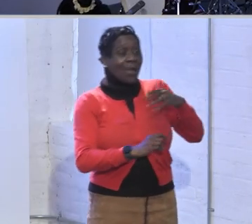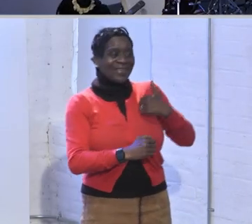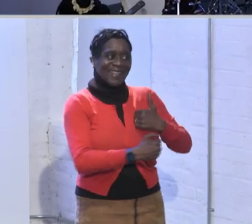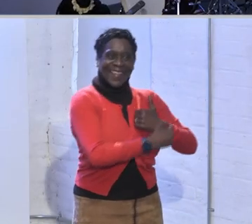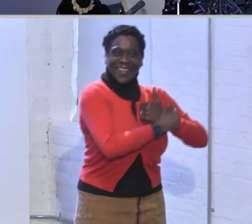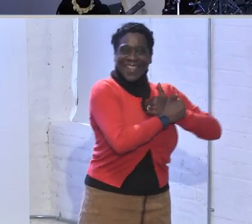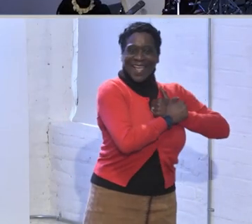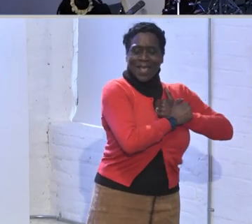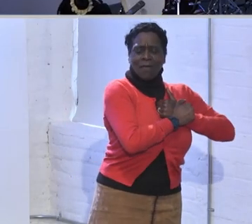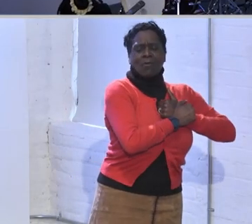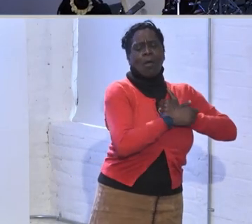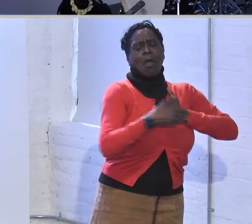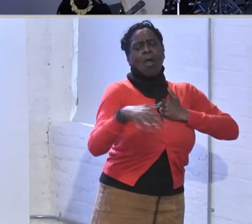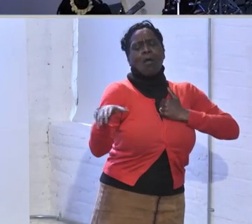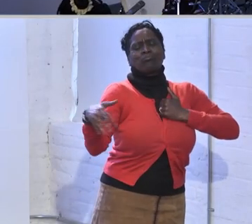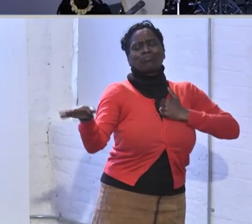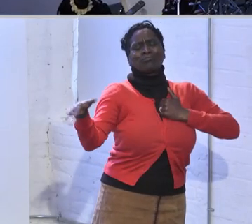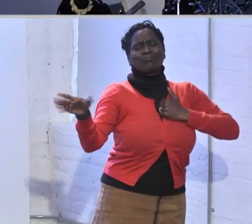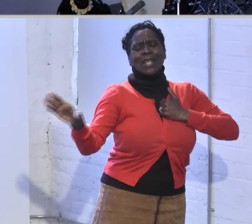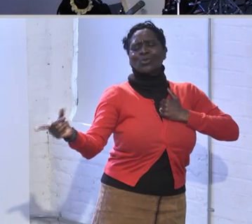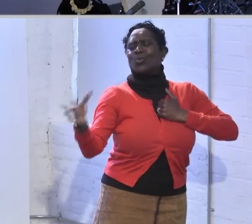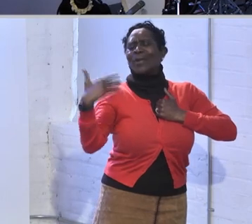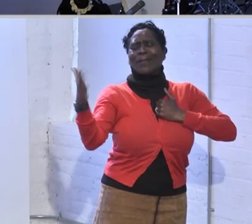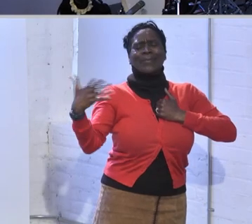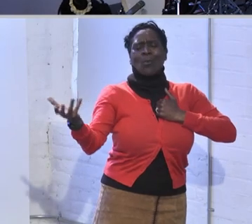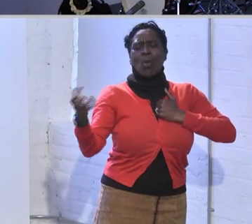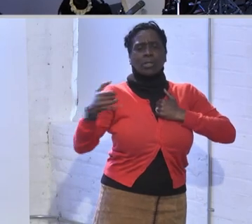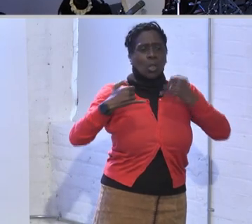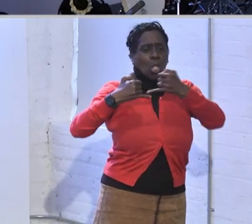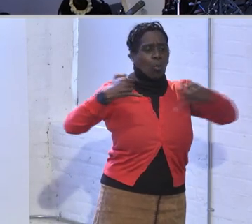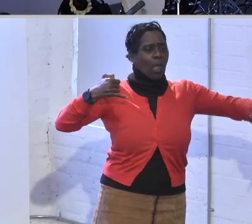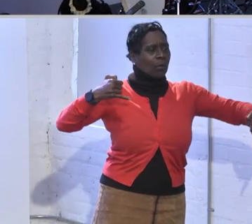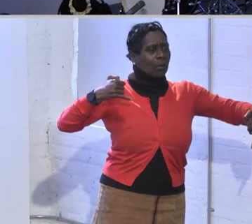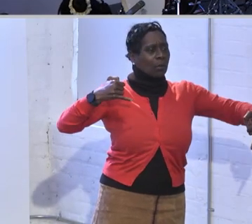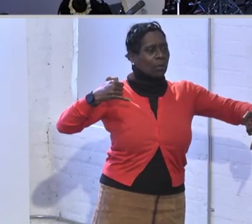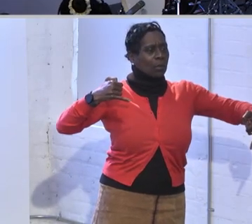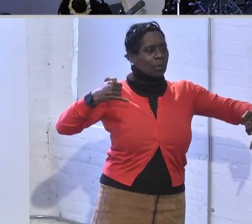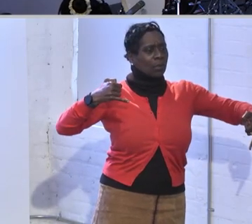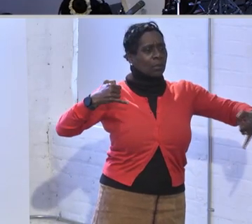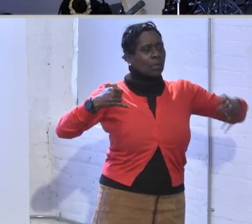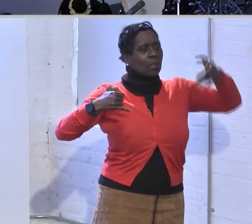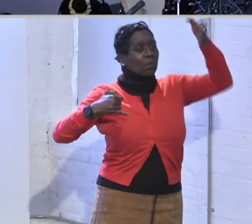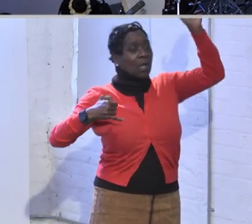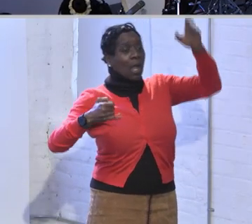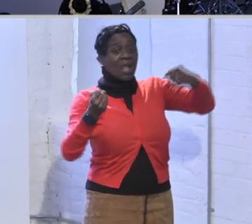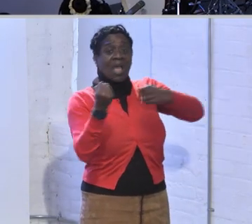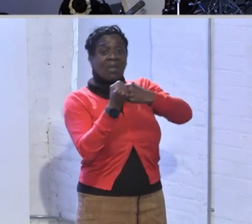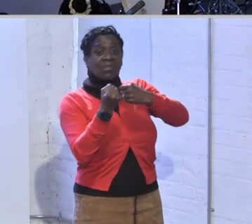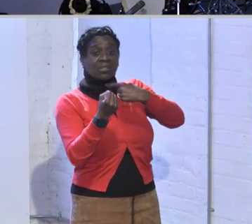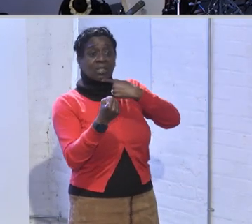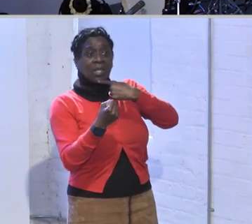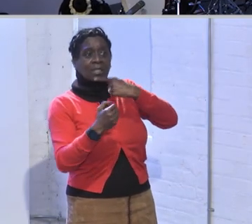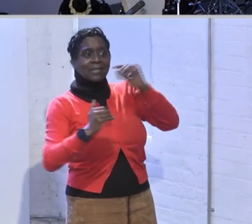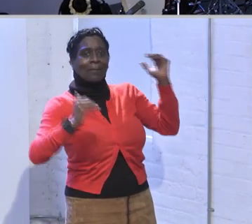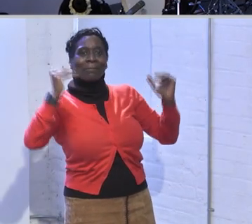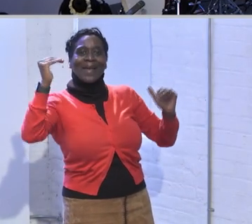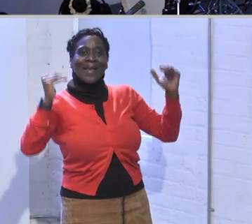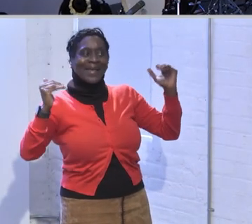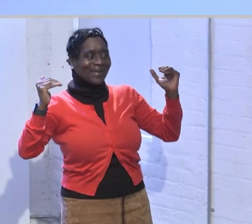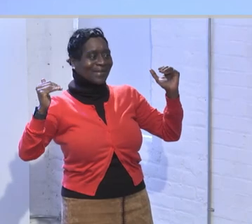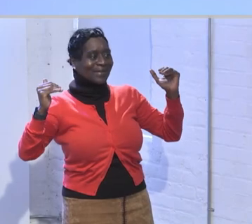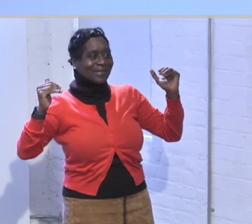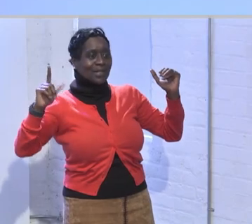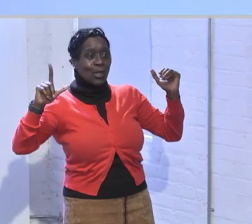we're just going to let them be creative and do whatever they want. And there's no boundaries put in place. What God's advocating here is this beautiful balance of